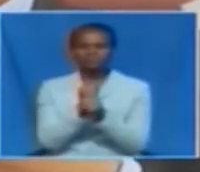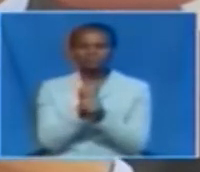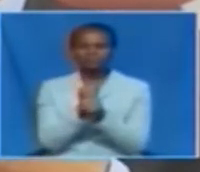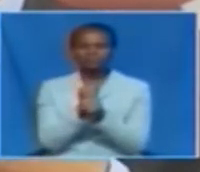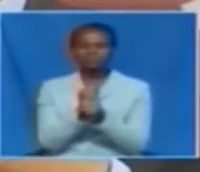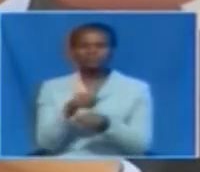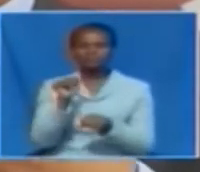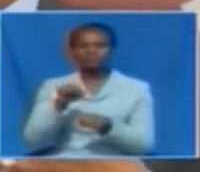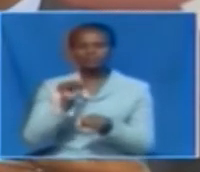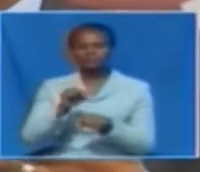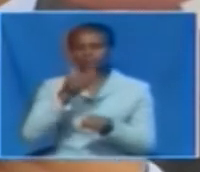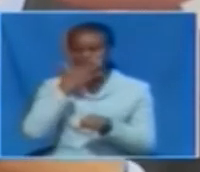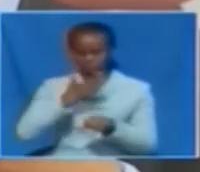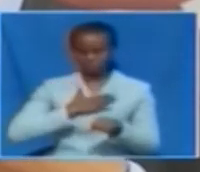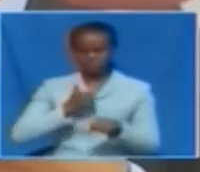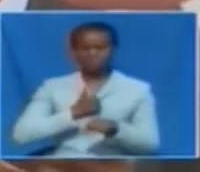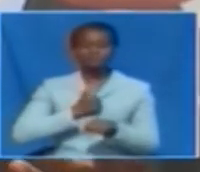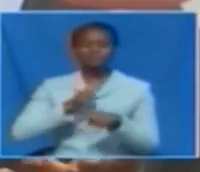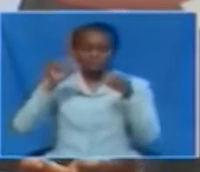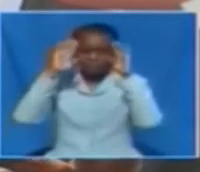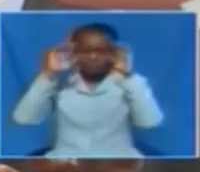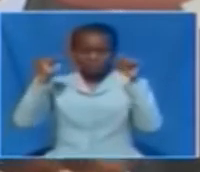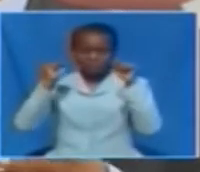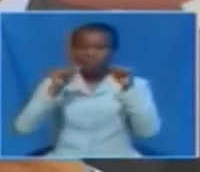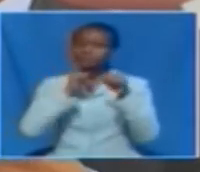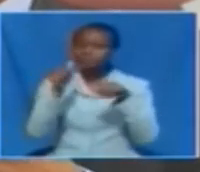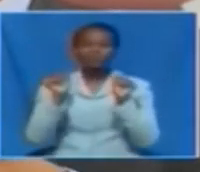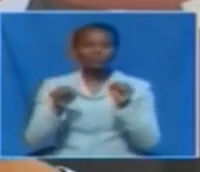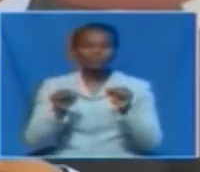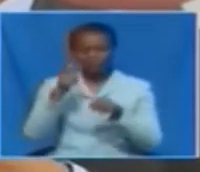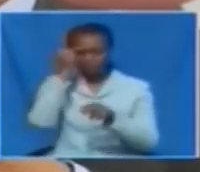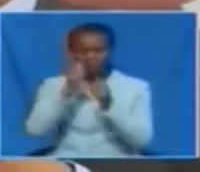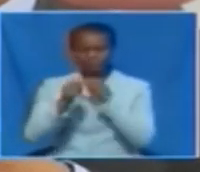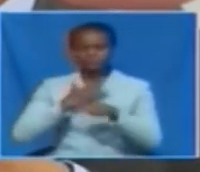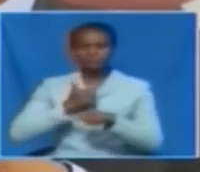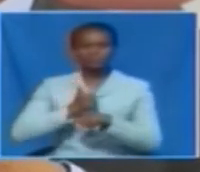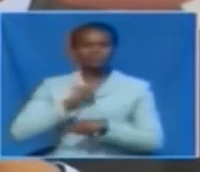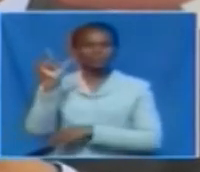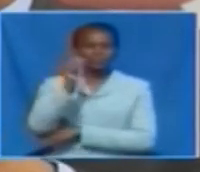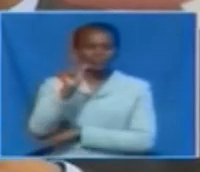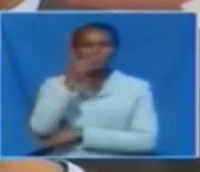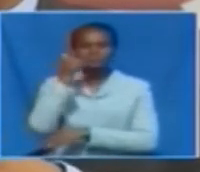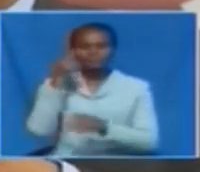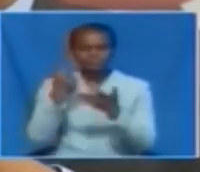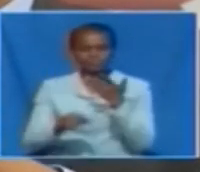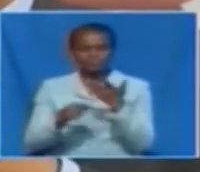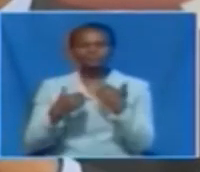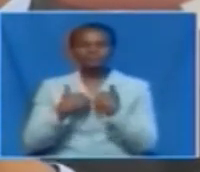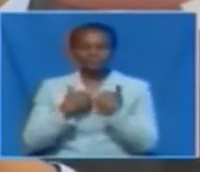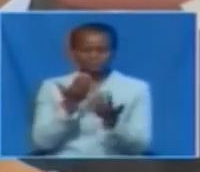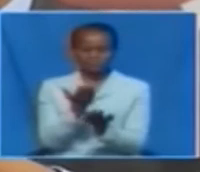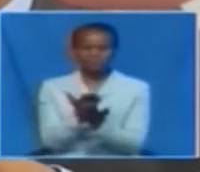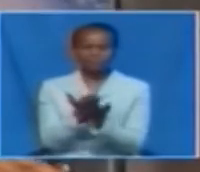president. That's why you say when they say I'm running it as a mafia thing, it's not possible. Because as MMD, I have to take this proposal